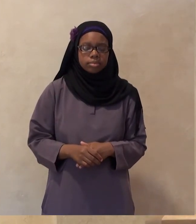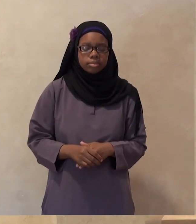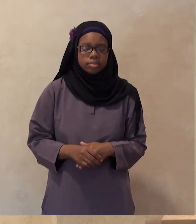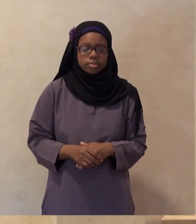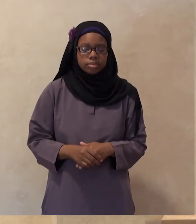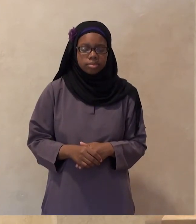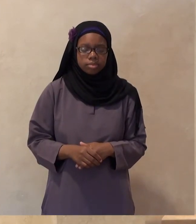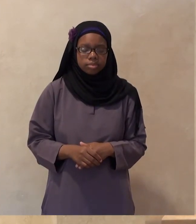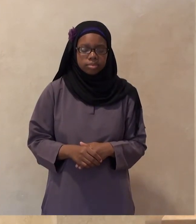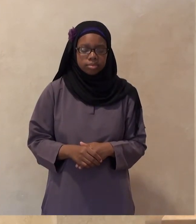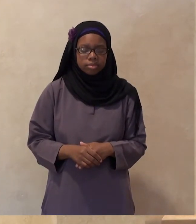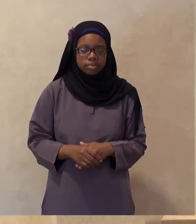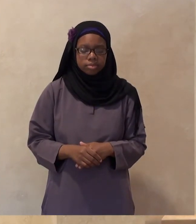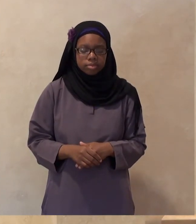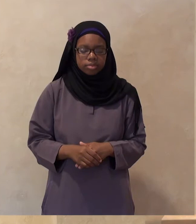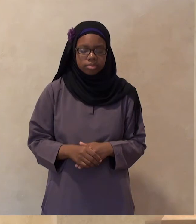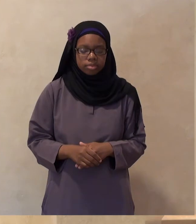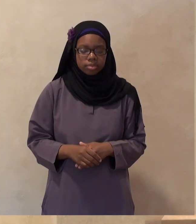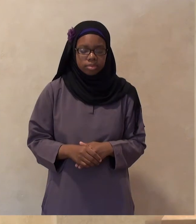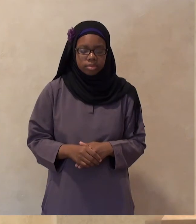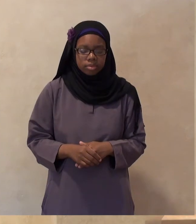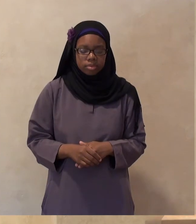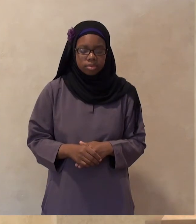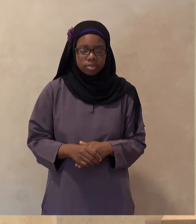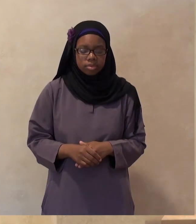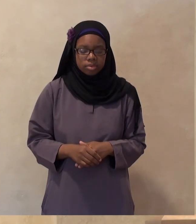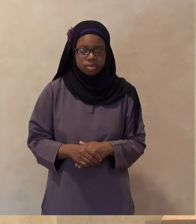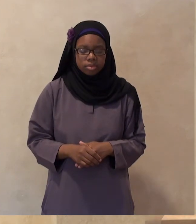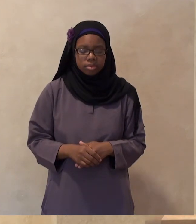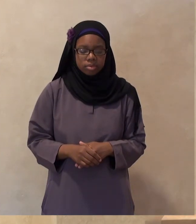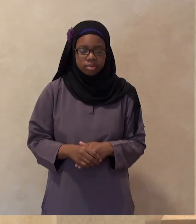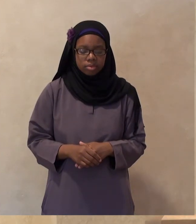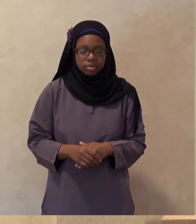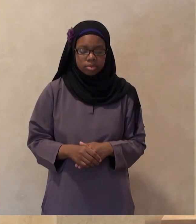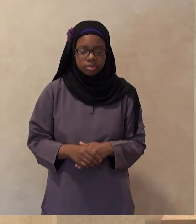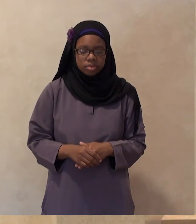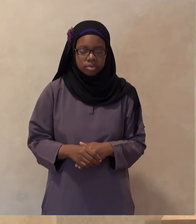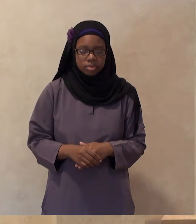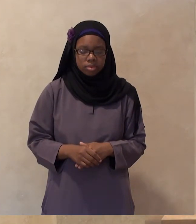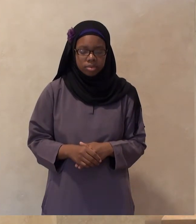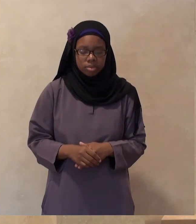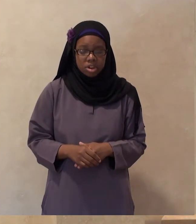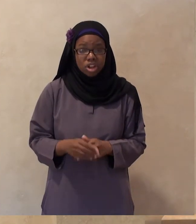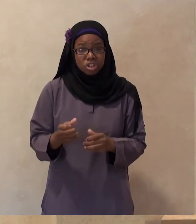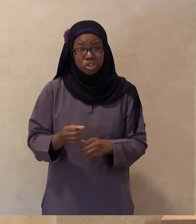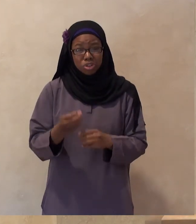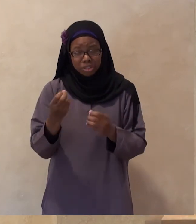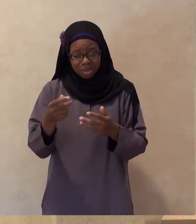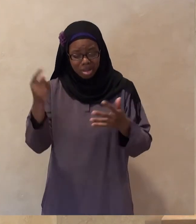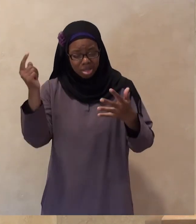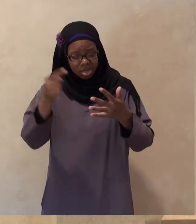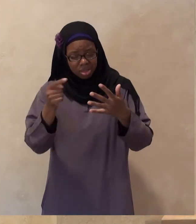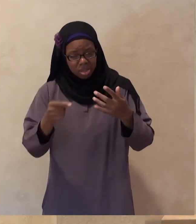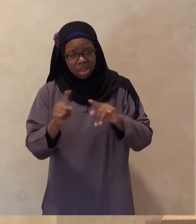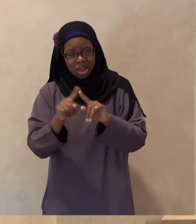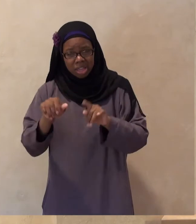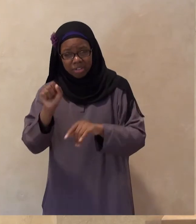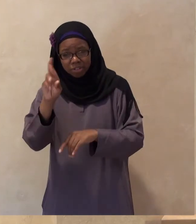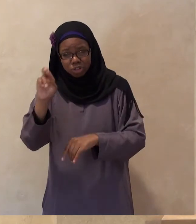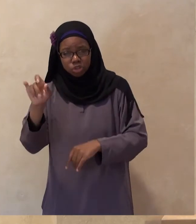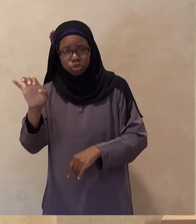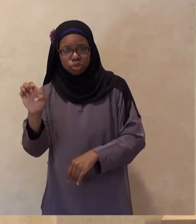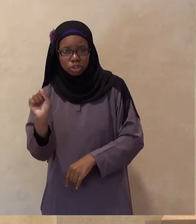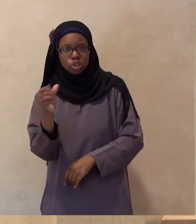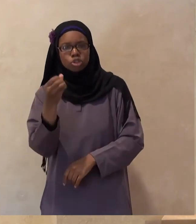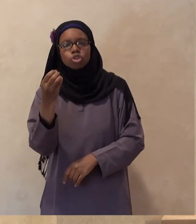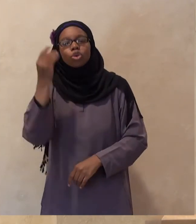this hadith in his book Durrul Manthur. And Imam Mundhari rahmatullah alayhi has recorded this hadith in